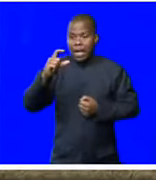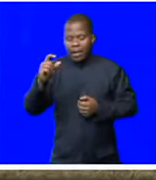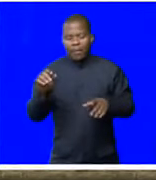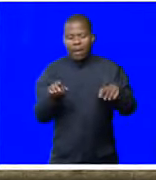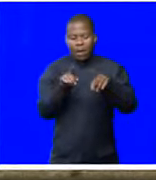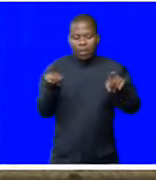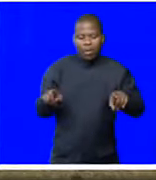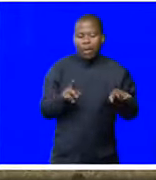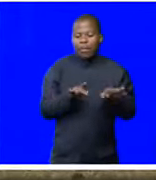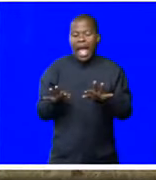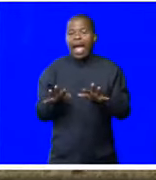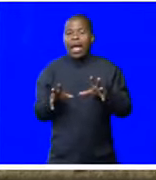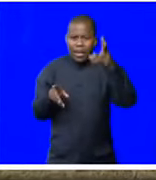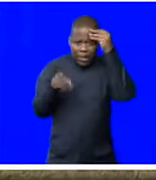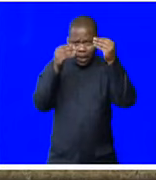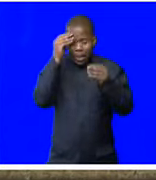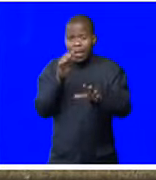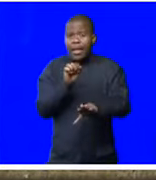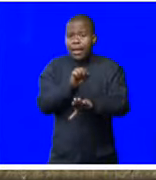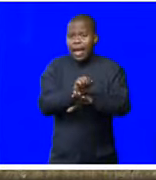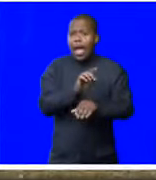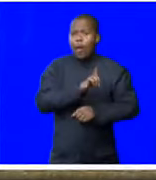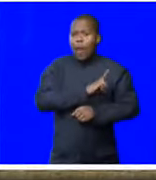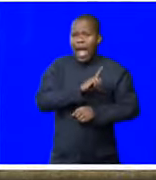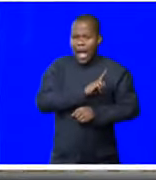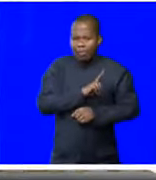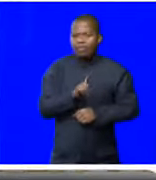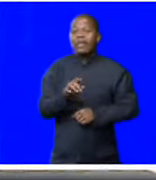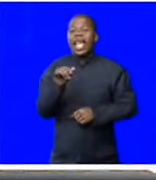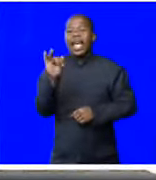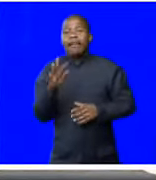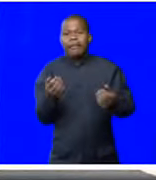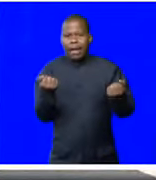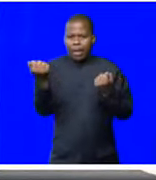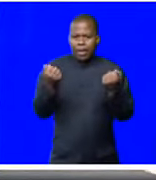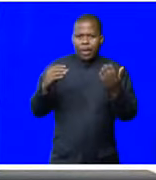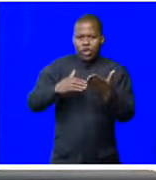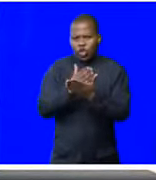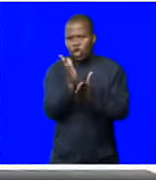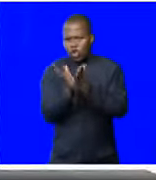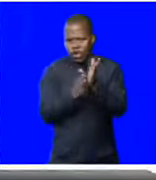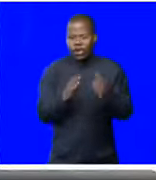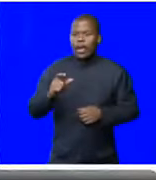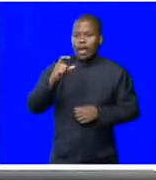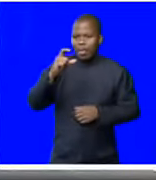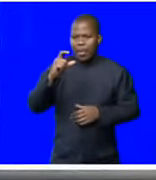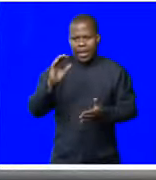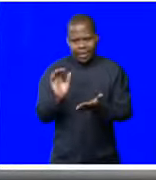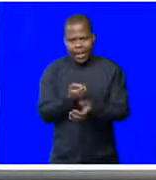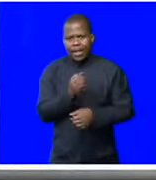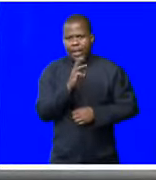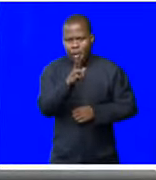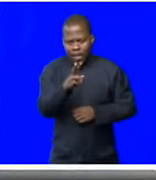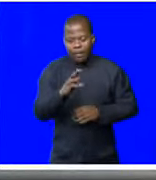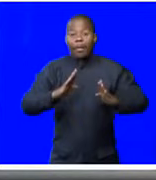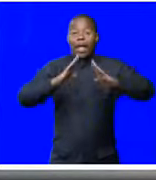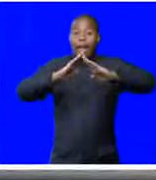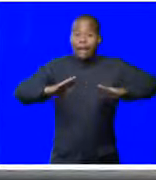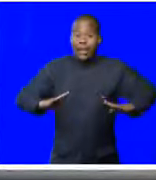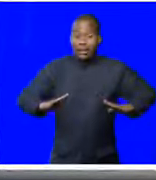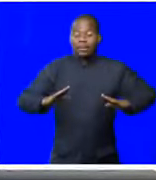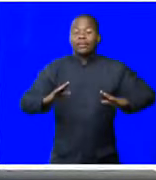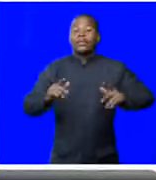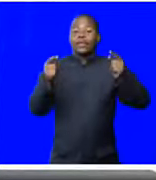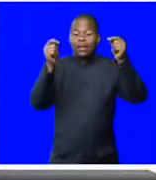system as means to revoke driver's license of negligent drivers. The Ministry of Public Works and Transport Principal Secretary